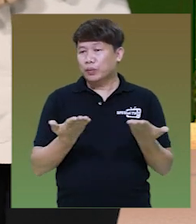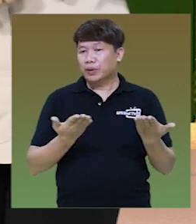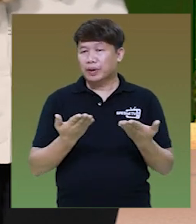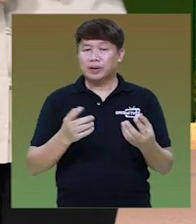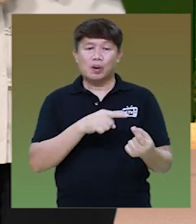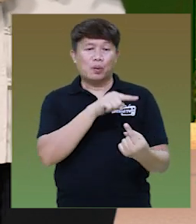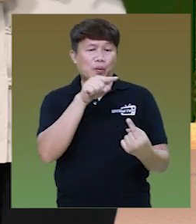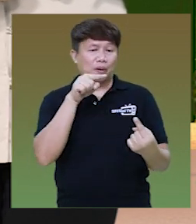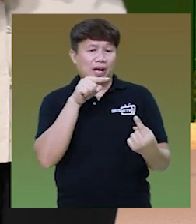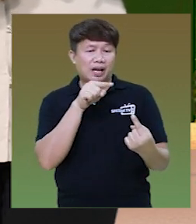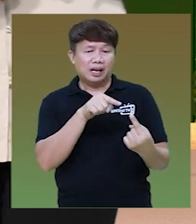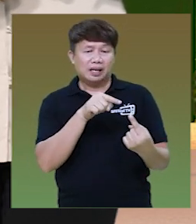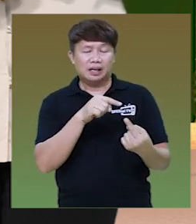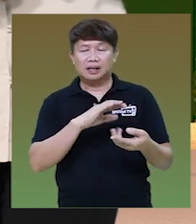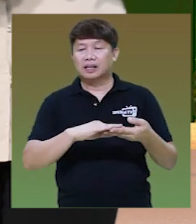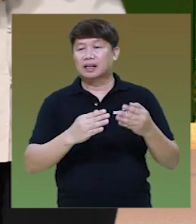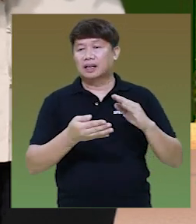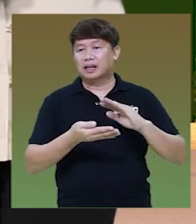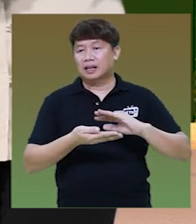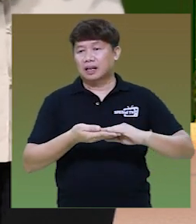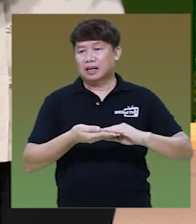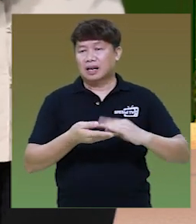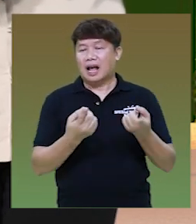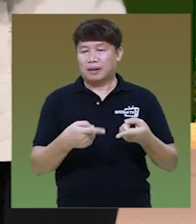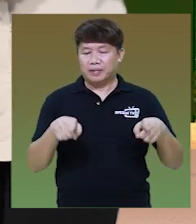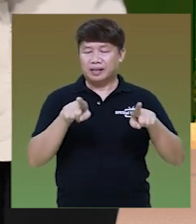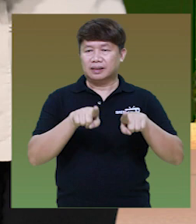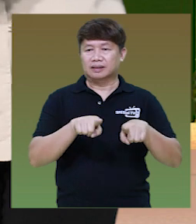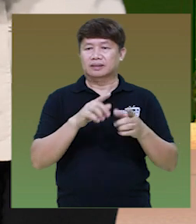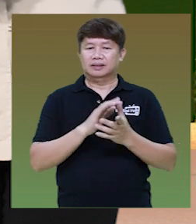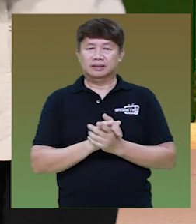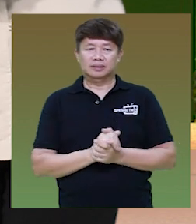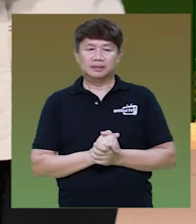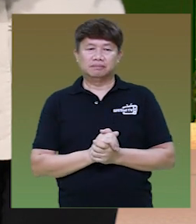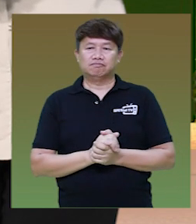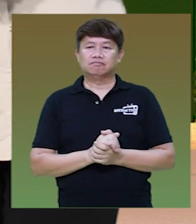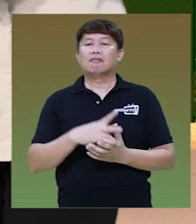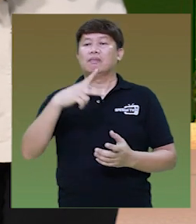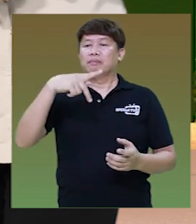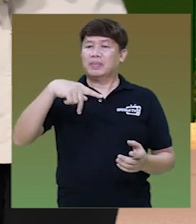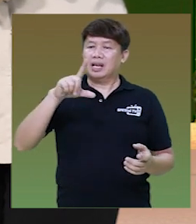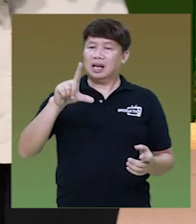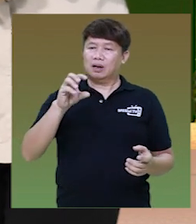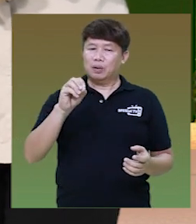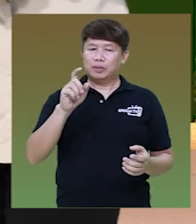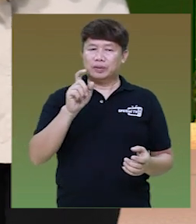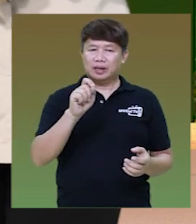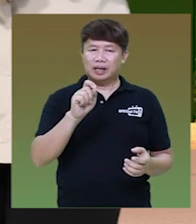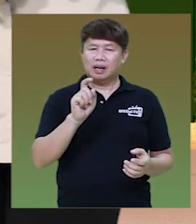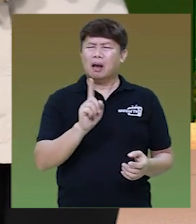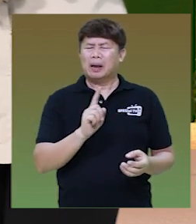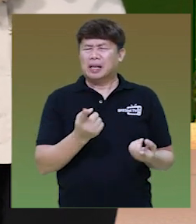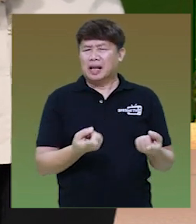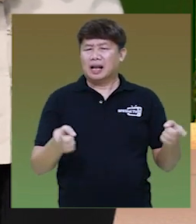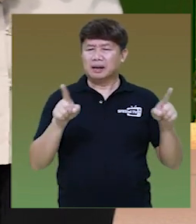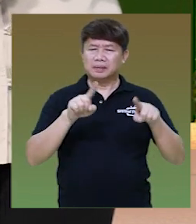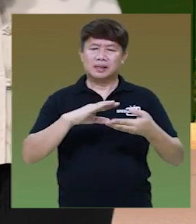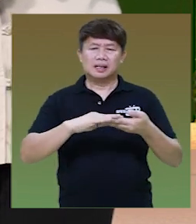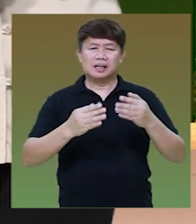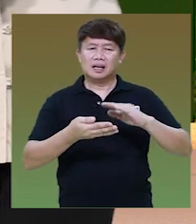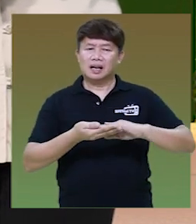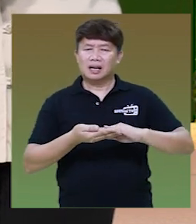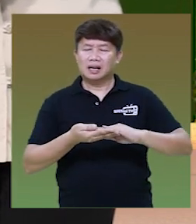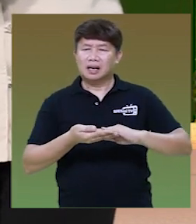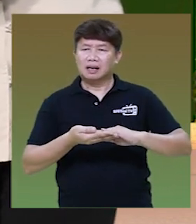where and when the story takes place. The plot is what happens in